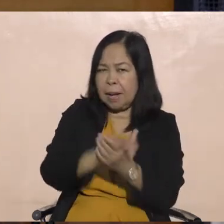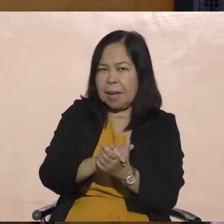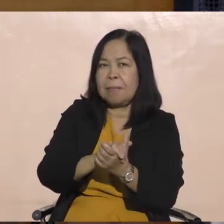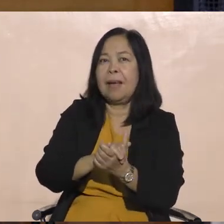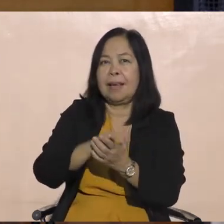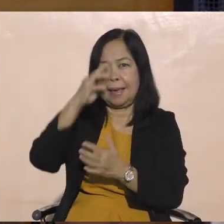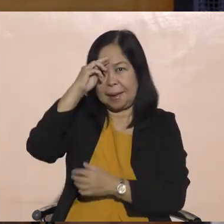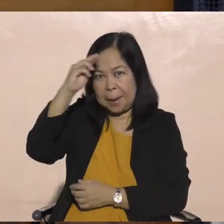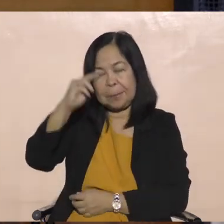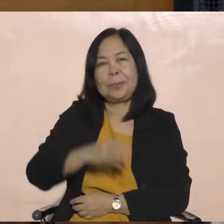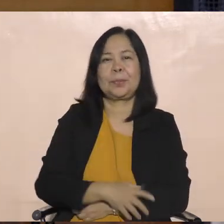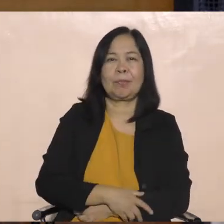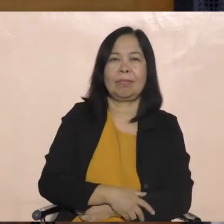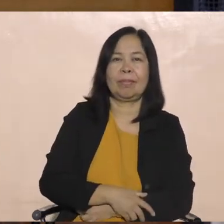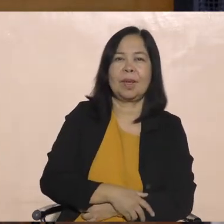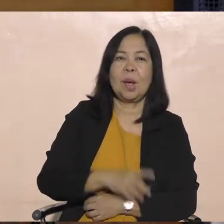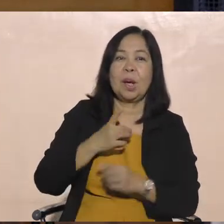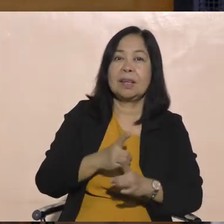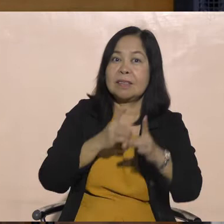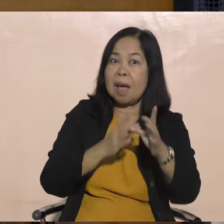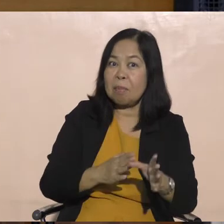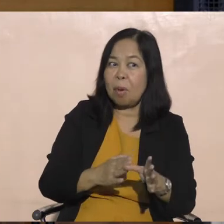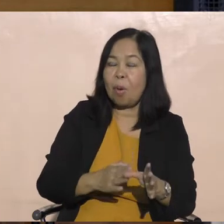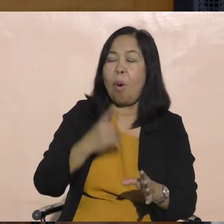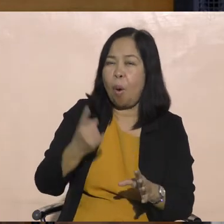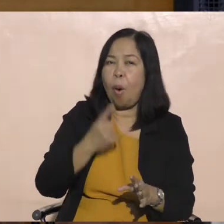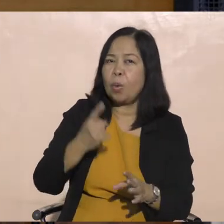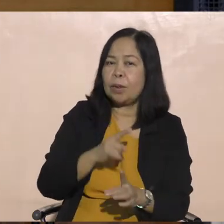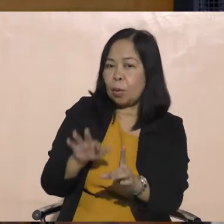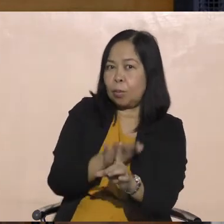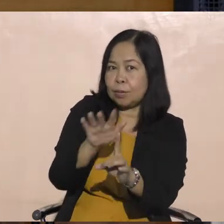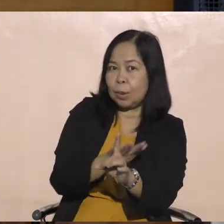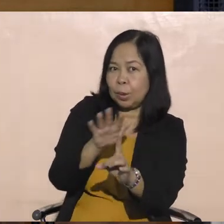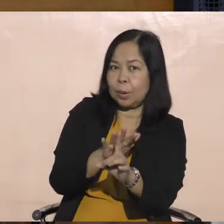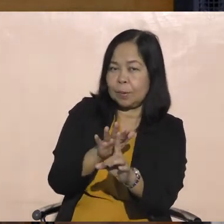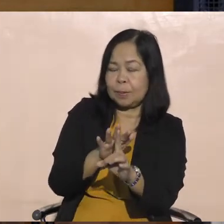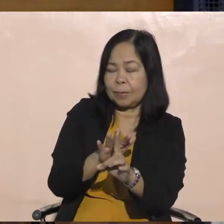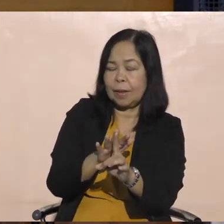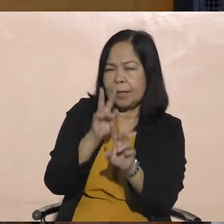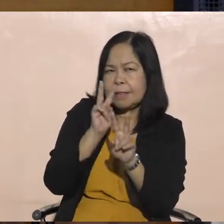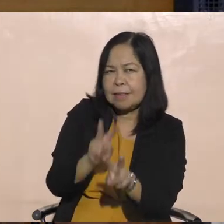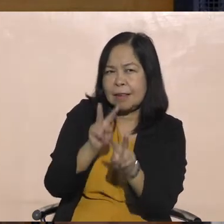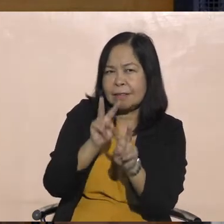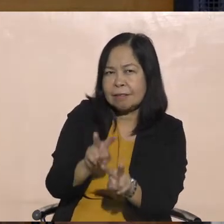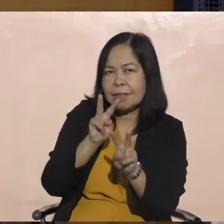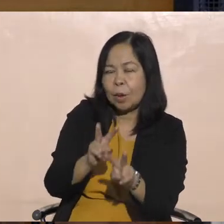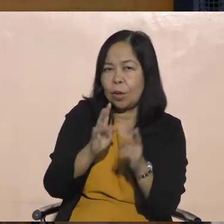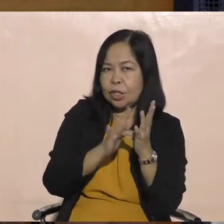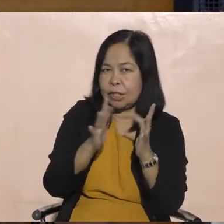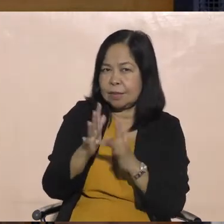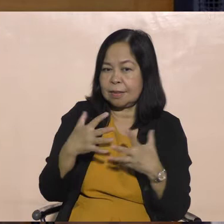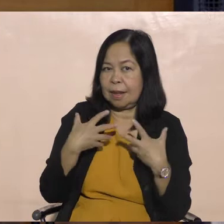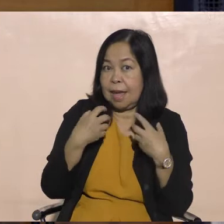disciples are accustomed, naanad na sila mga kaigsunan, to seeing Jesus heals the sick.